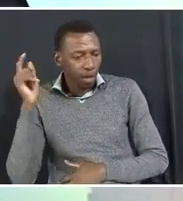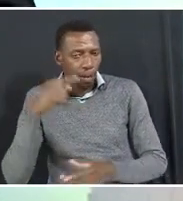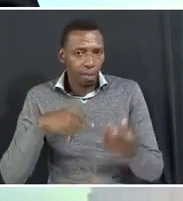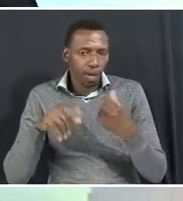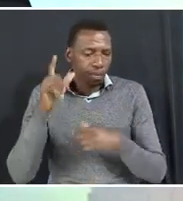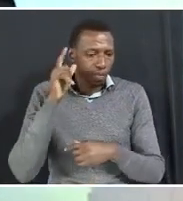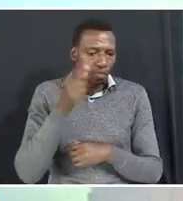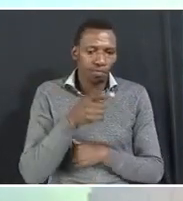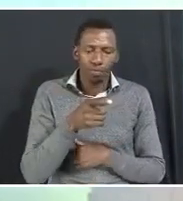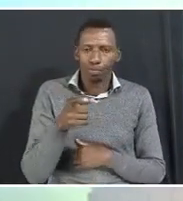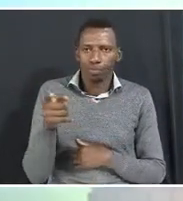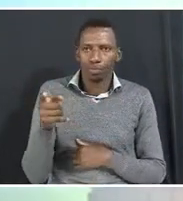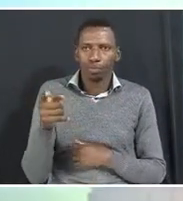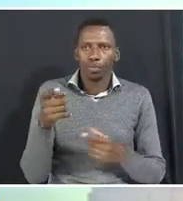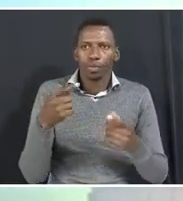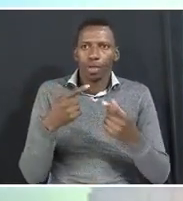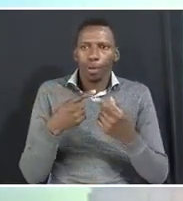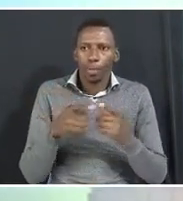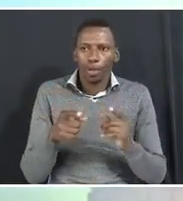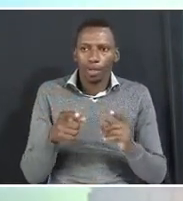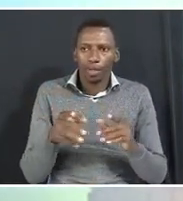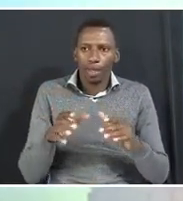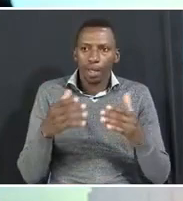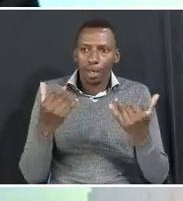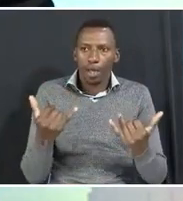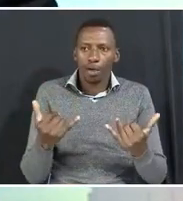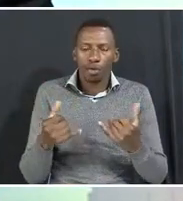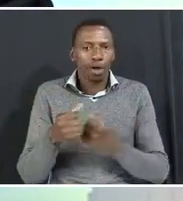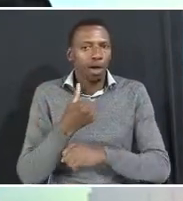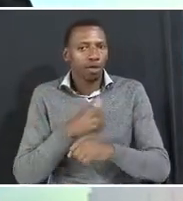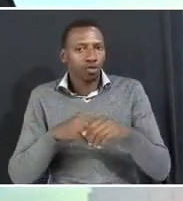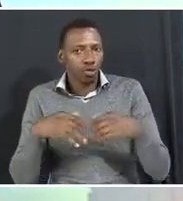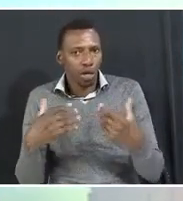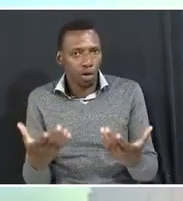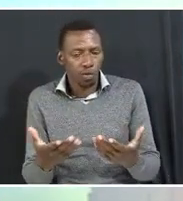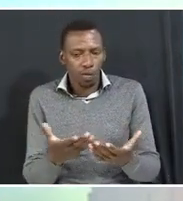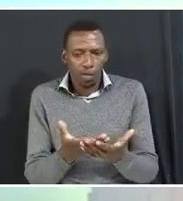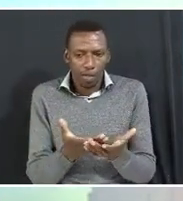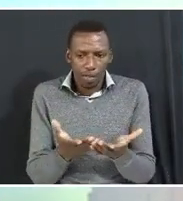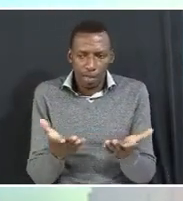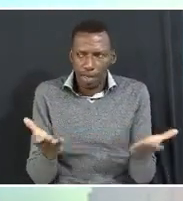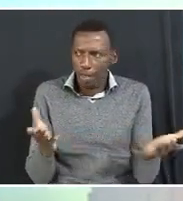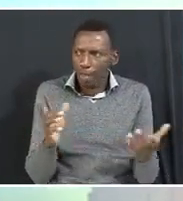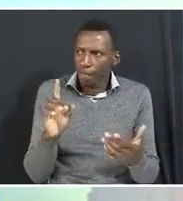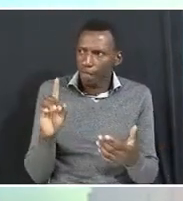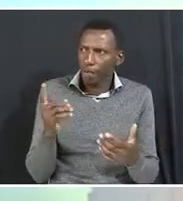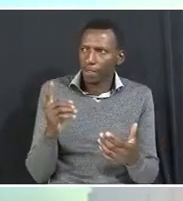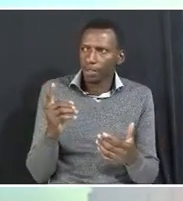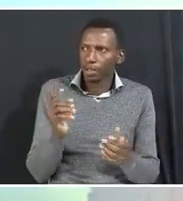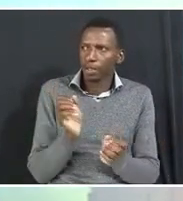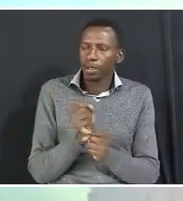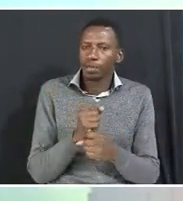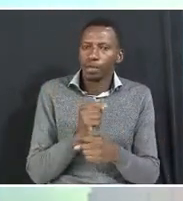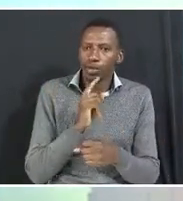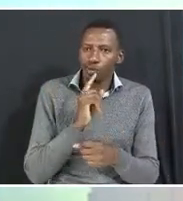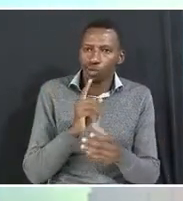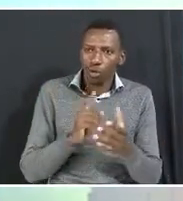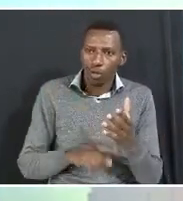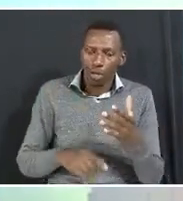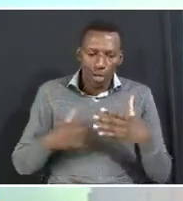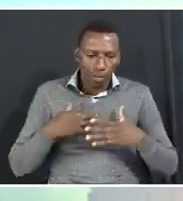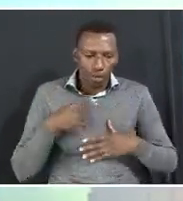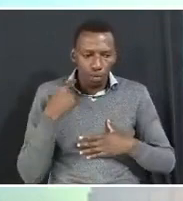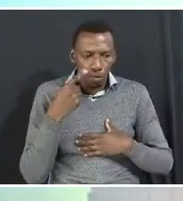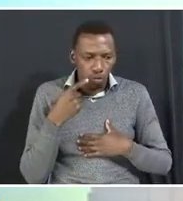one. But the way they are now doing it is that they ensure that the people who are out and